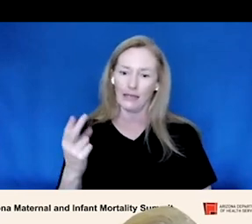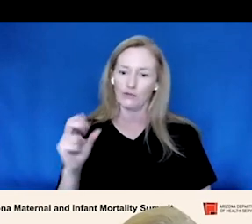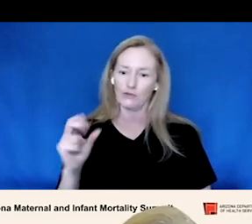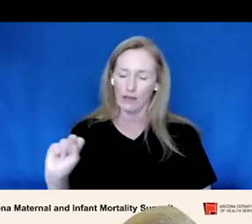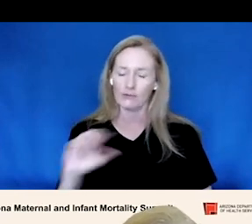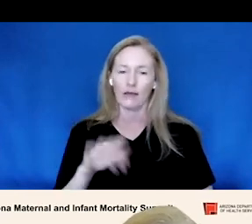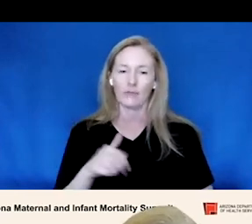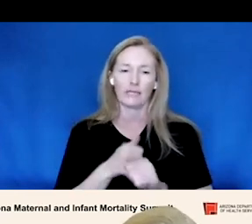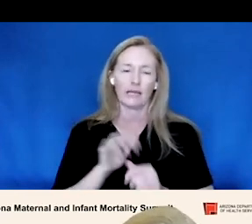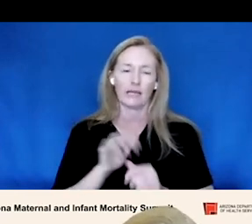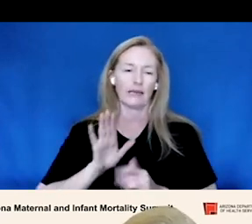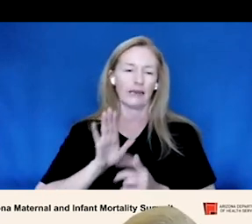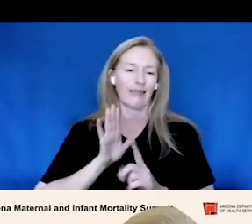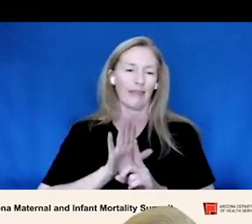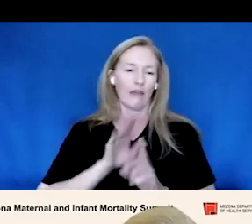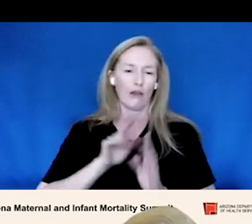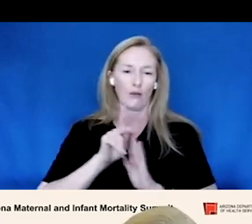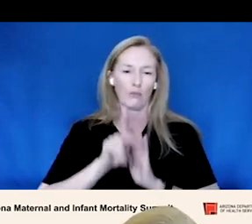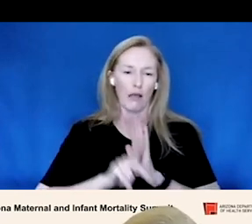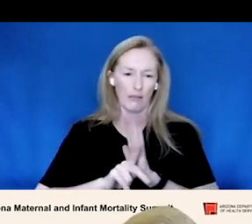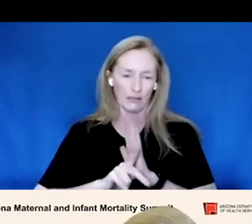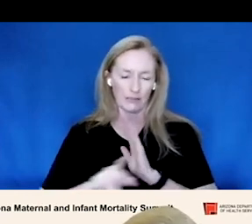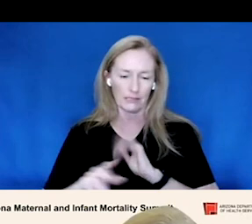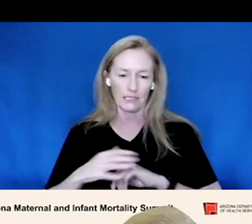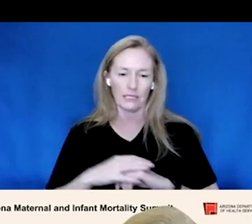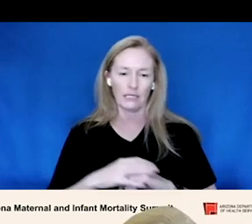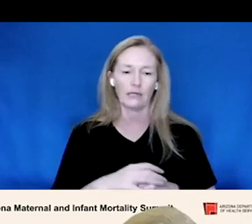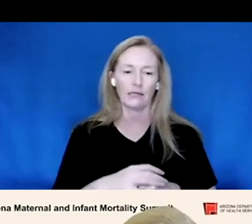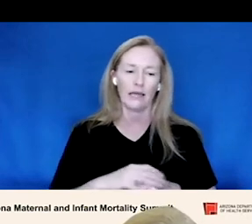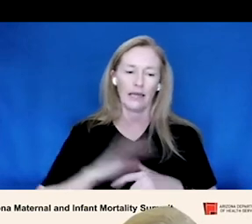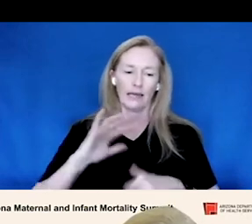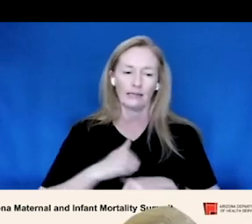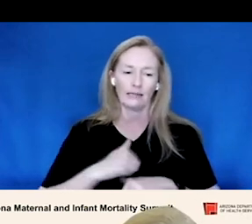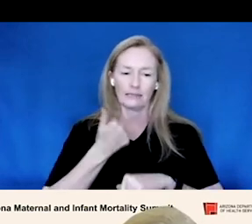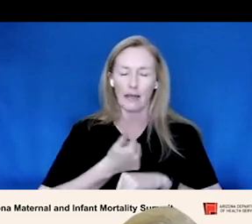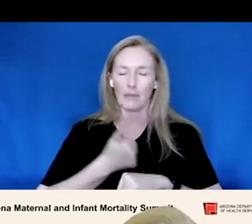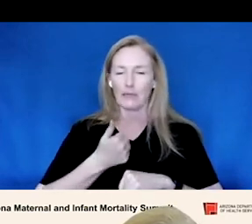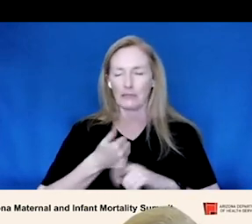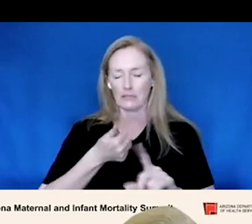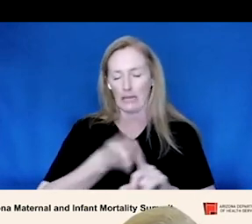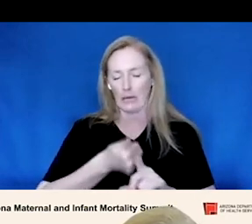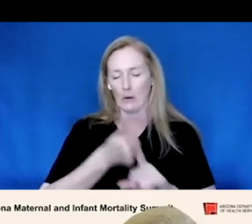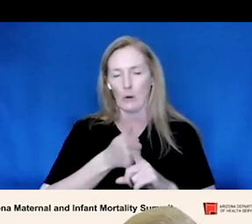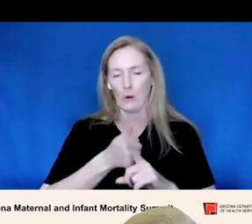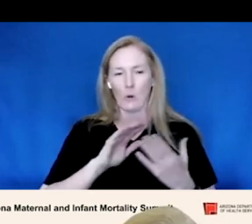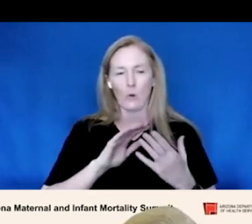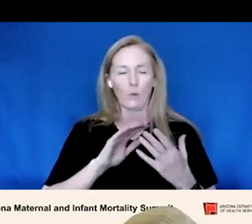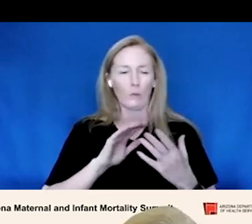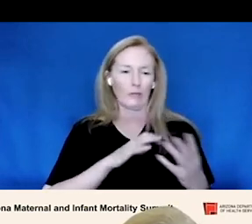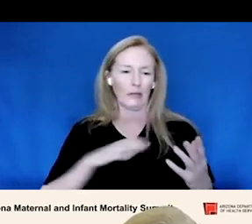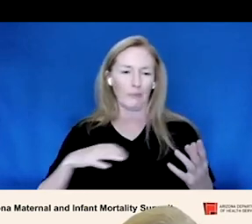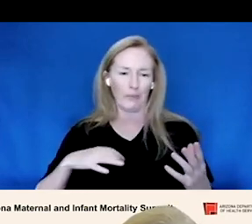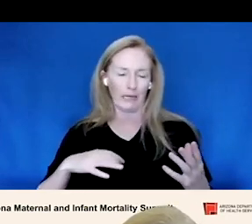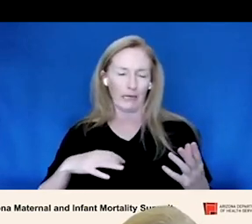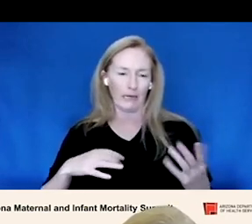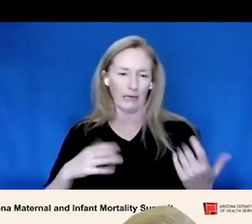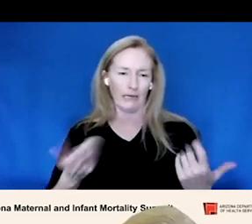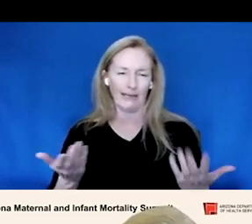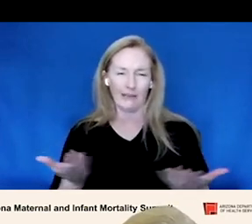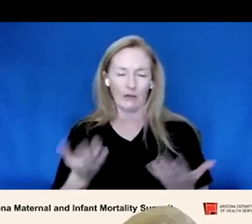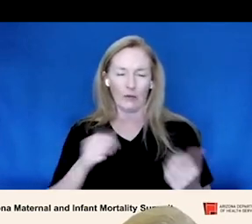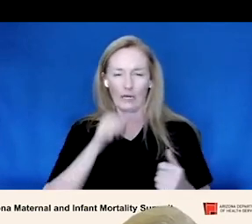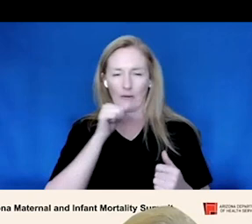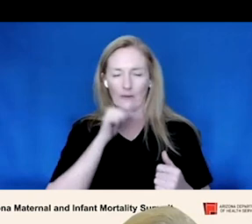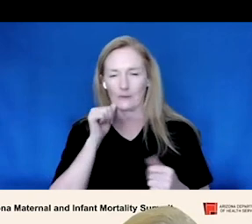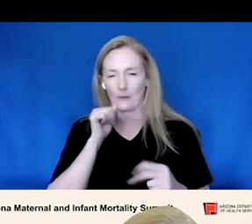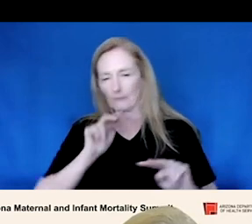committee, such as the one they have in the state of Arizona for monitoring. So I'll definitely check on that and follow